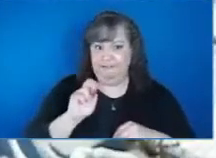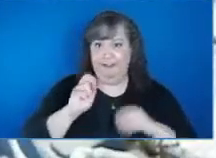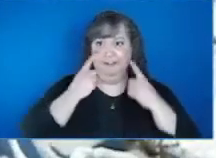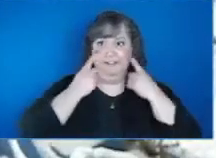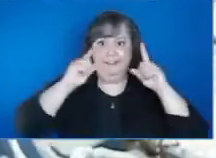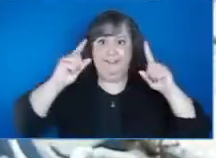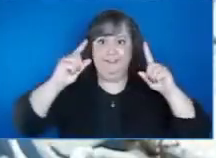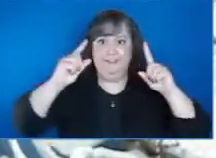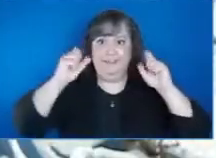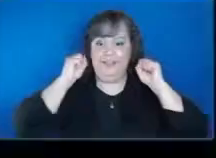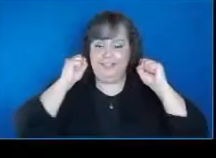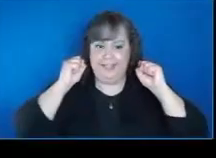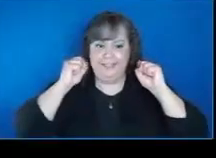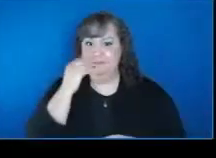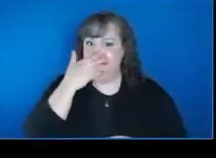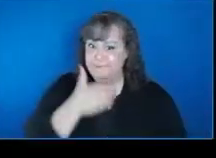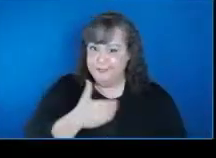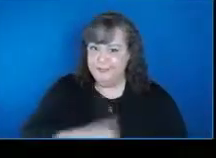Pretty good.